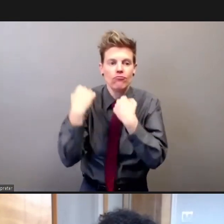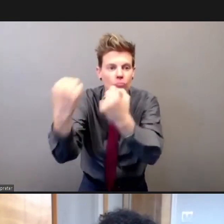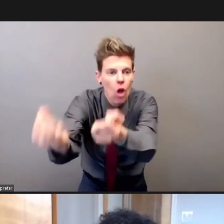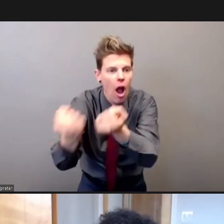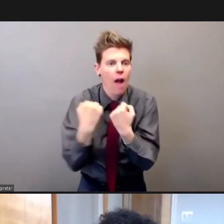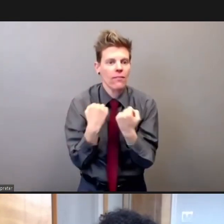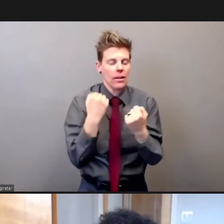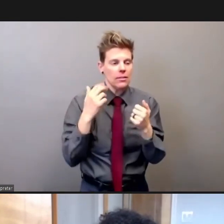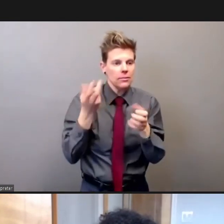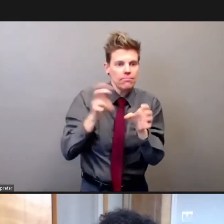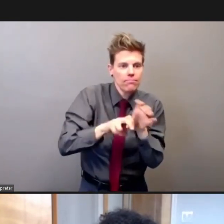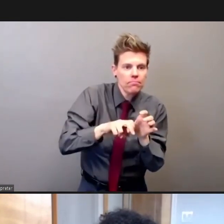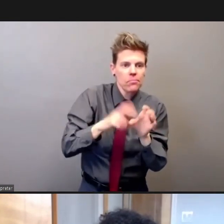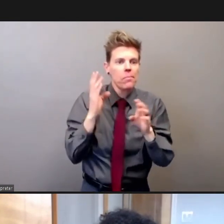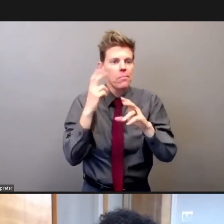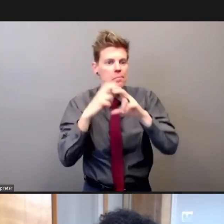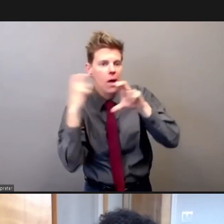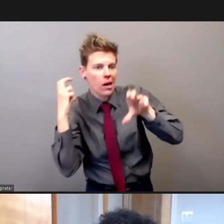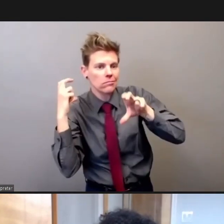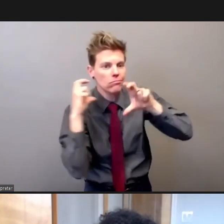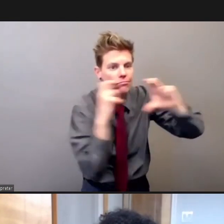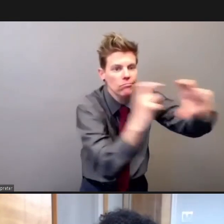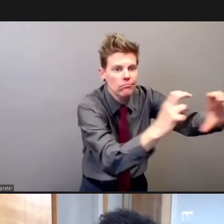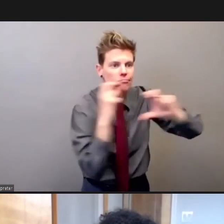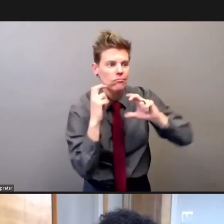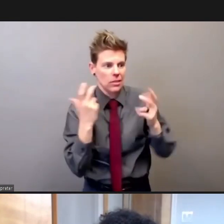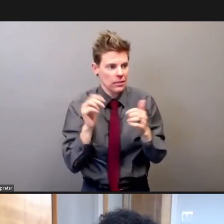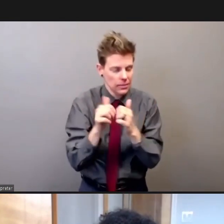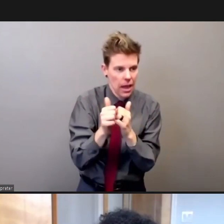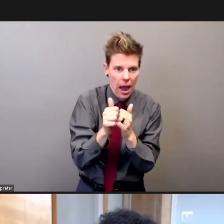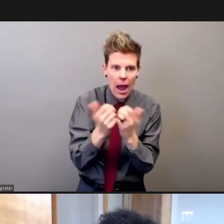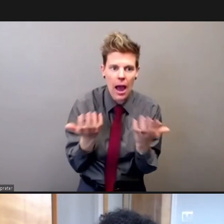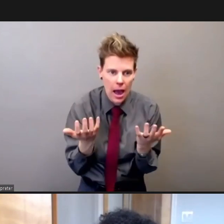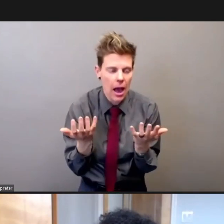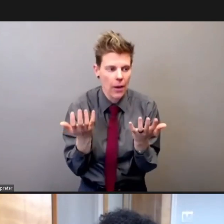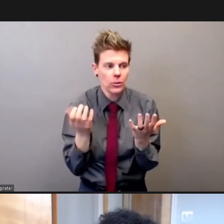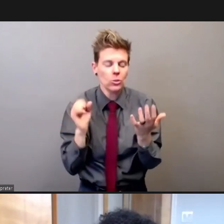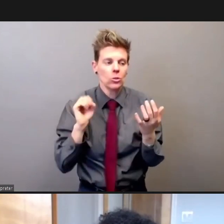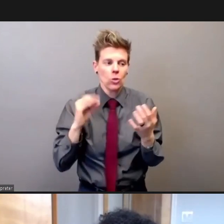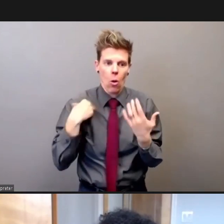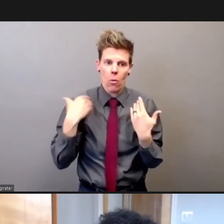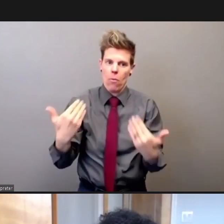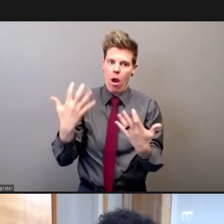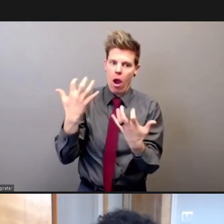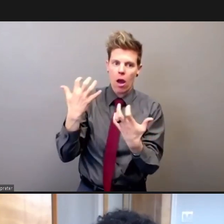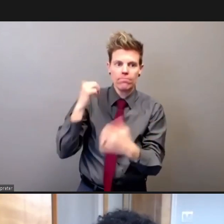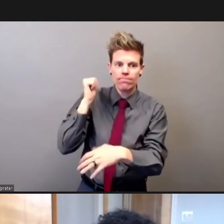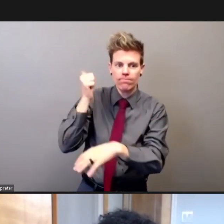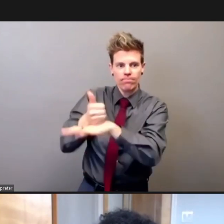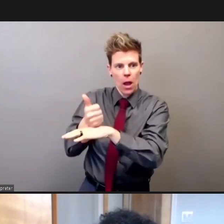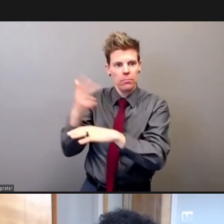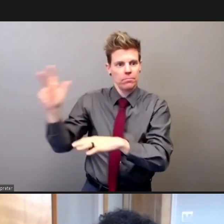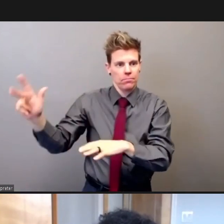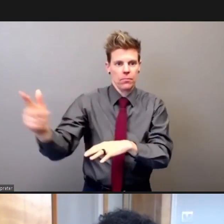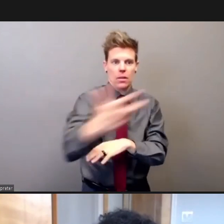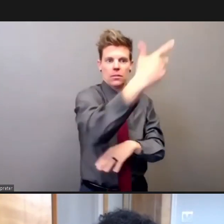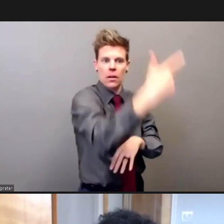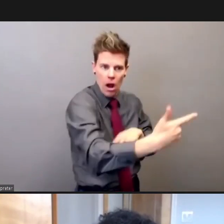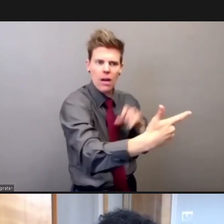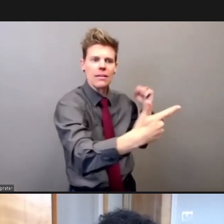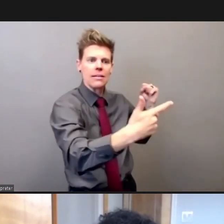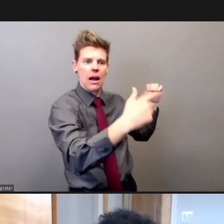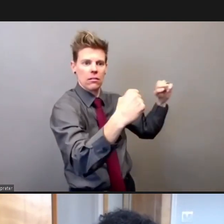sovereign nations. This is an area where we could cover an entire area in a day or 2 days by having a